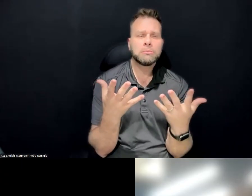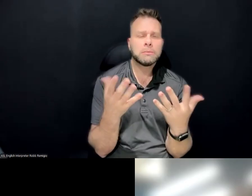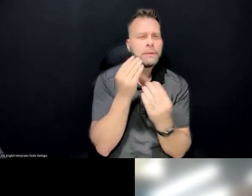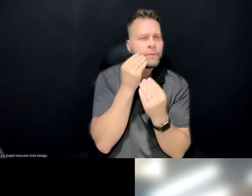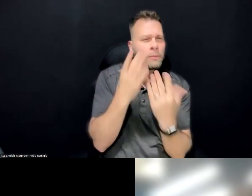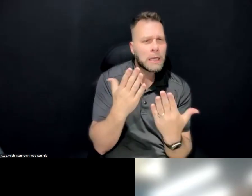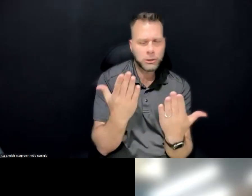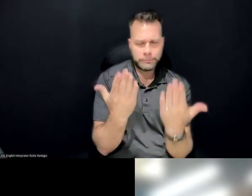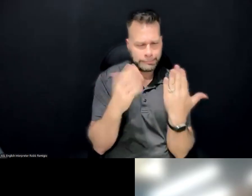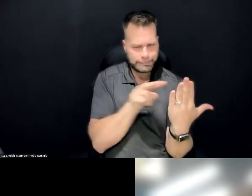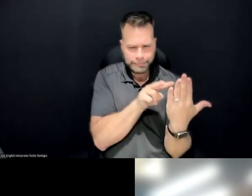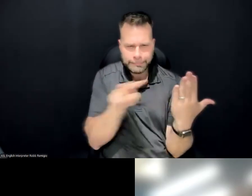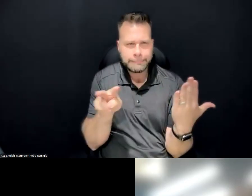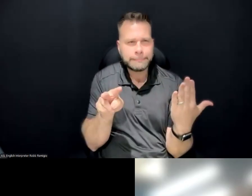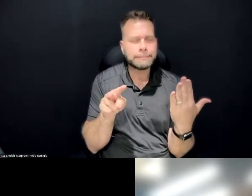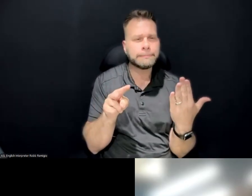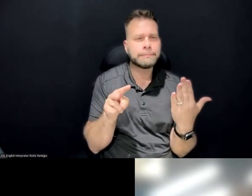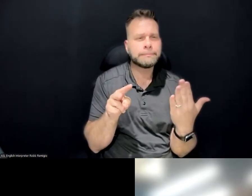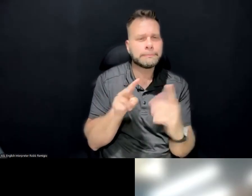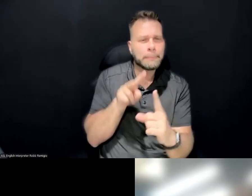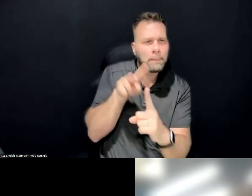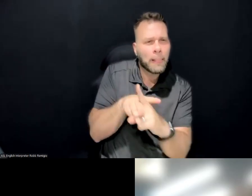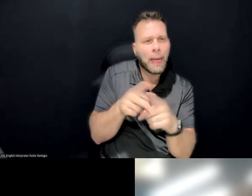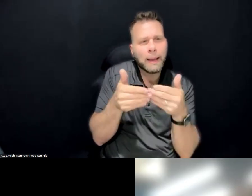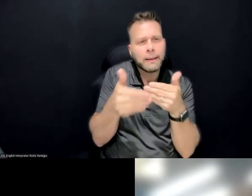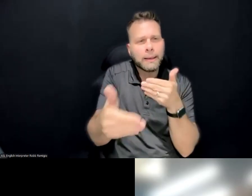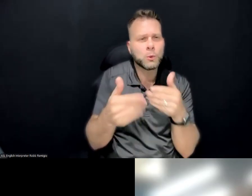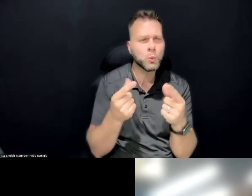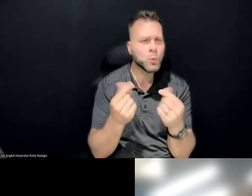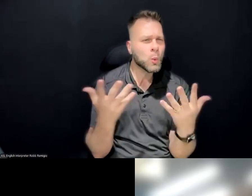you're doing it, interpreting it?